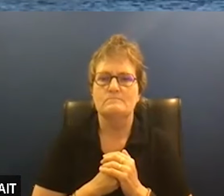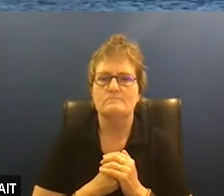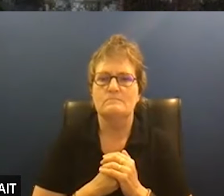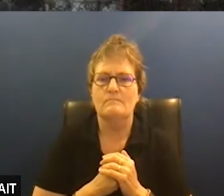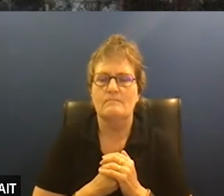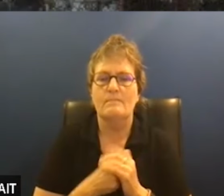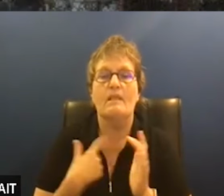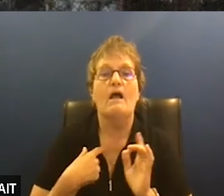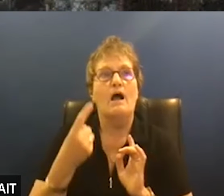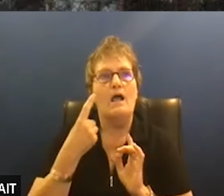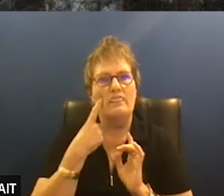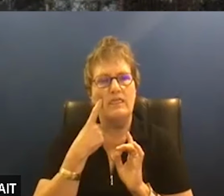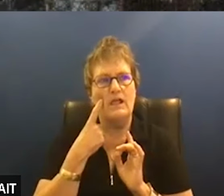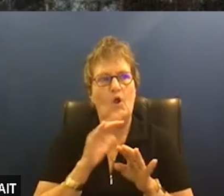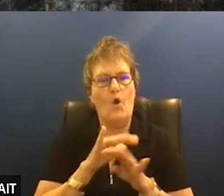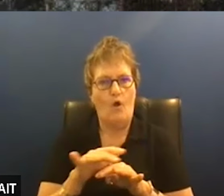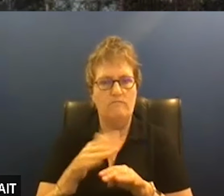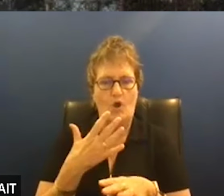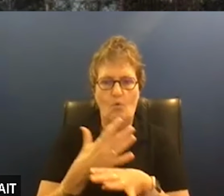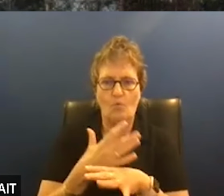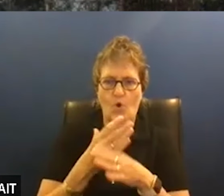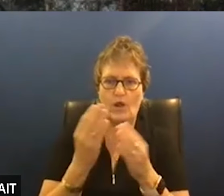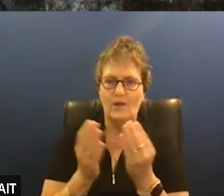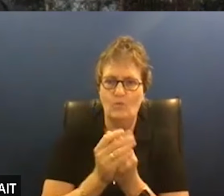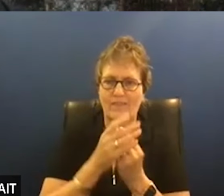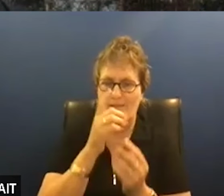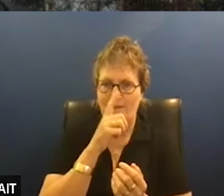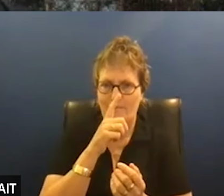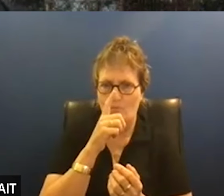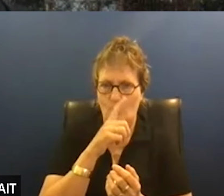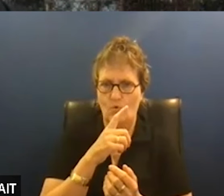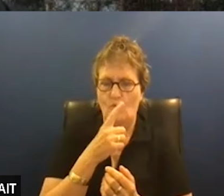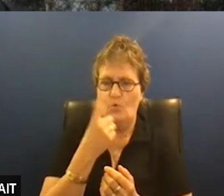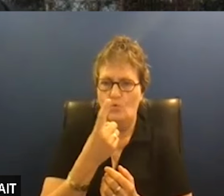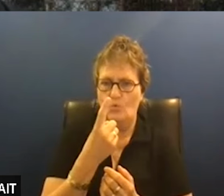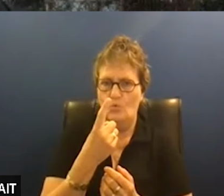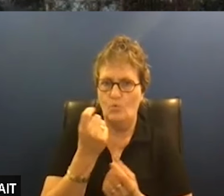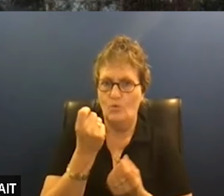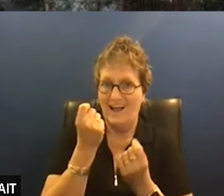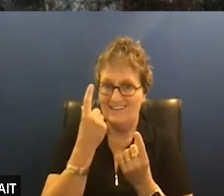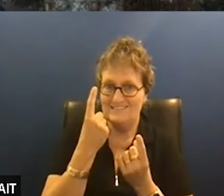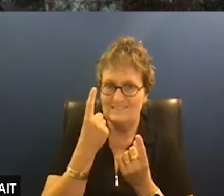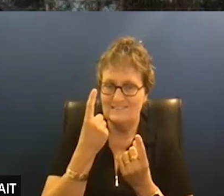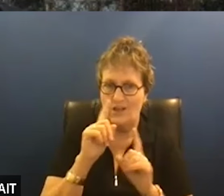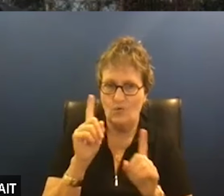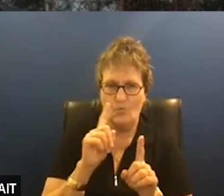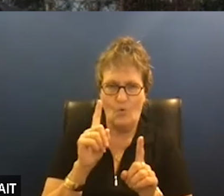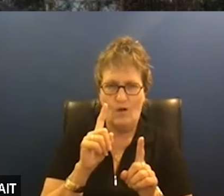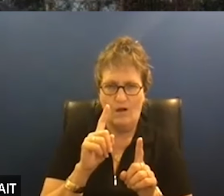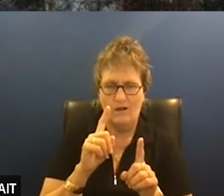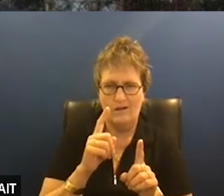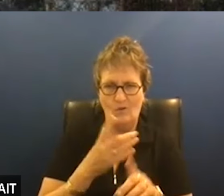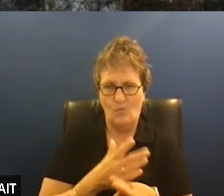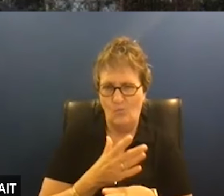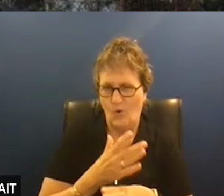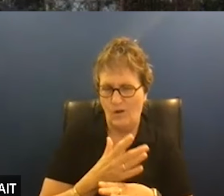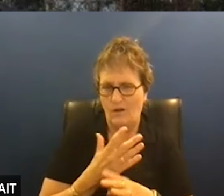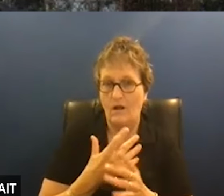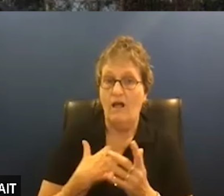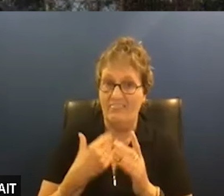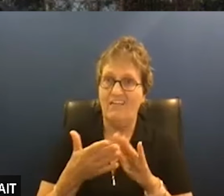I think it's about working with people that understand what you're dealing with. And I think that really helps. I